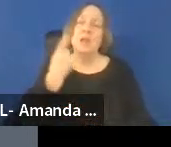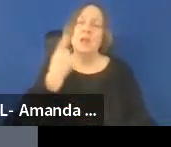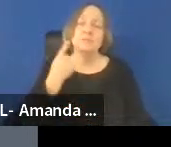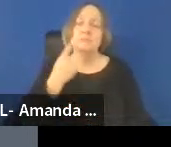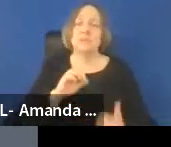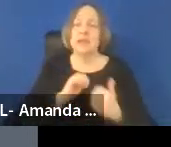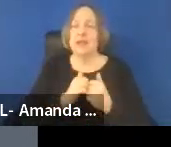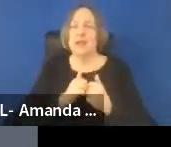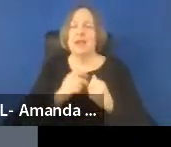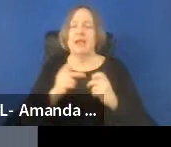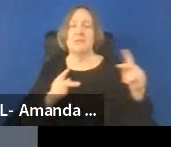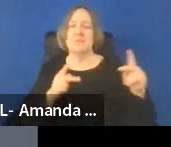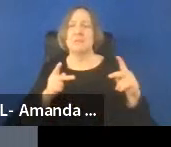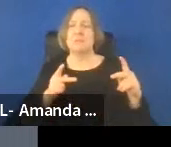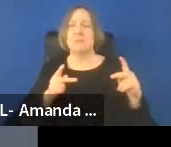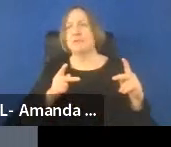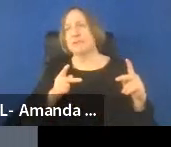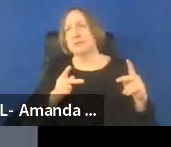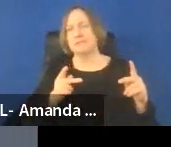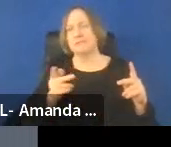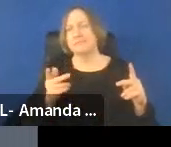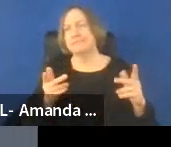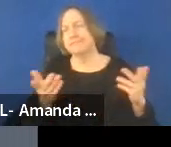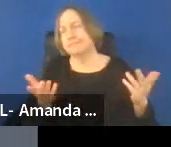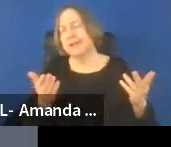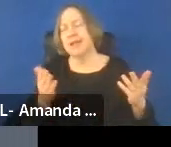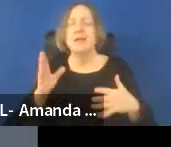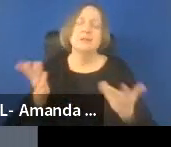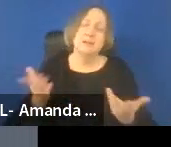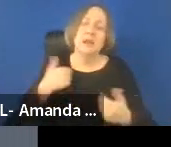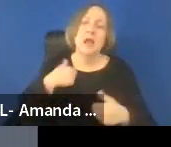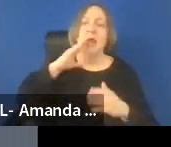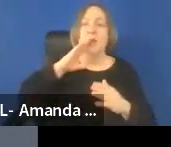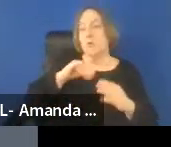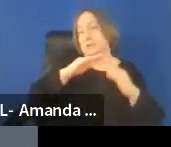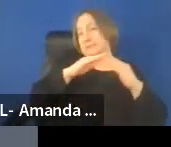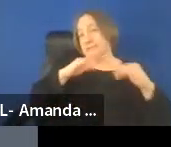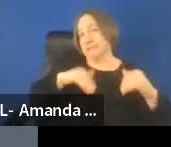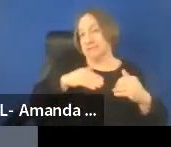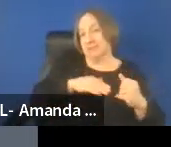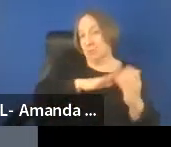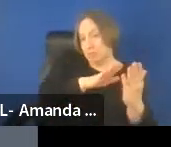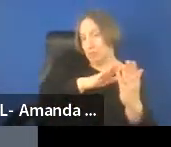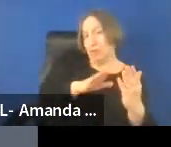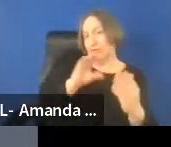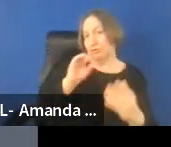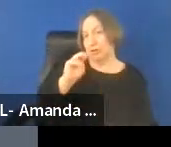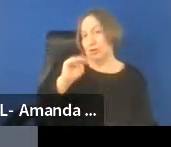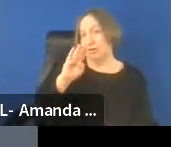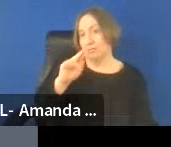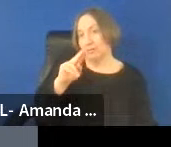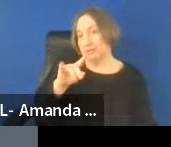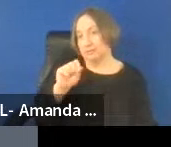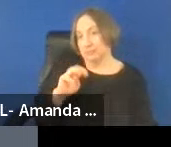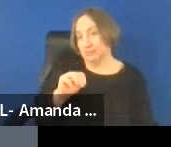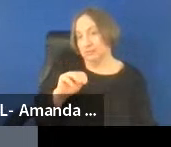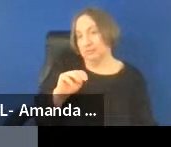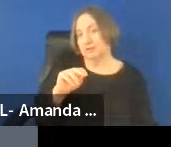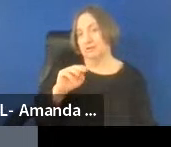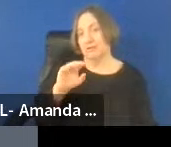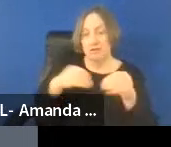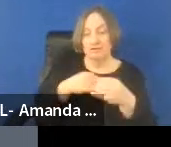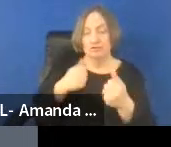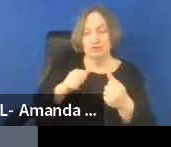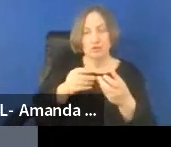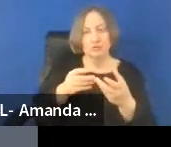how do people use this to kind of, like, I know that there's a systemic approach to it through the ombudsman's office to kind of